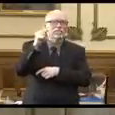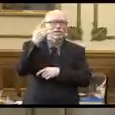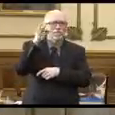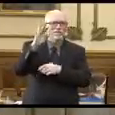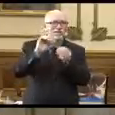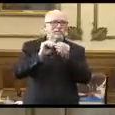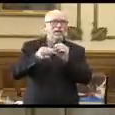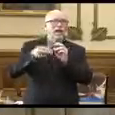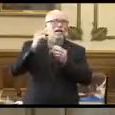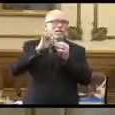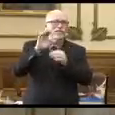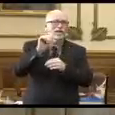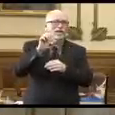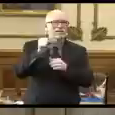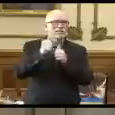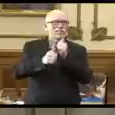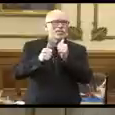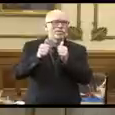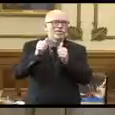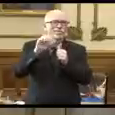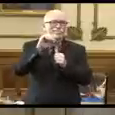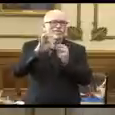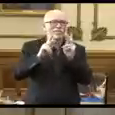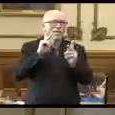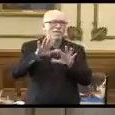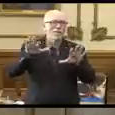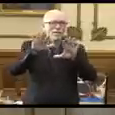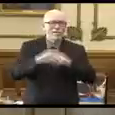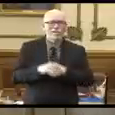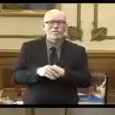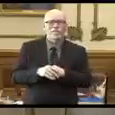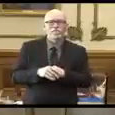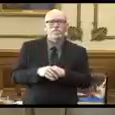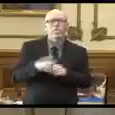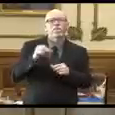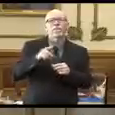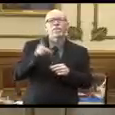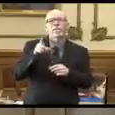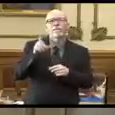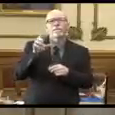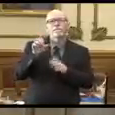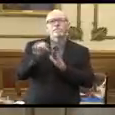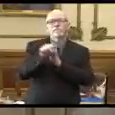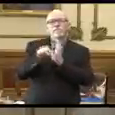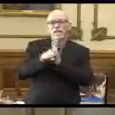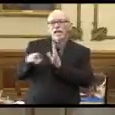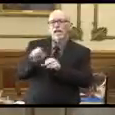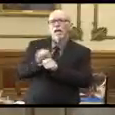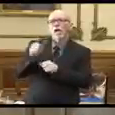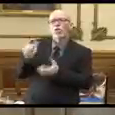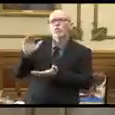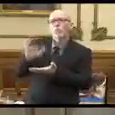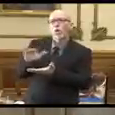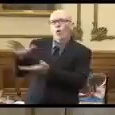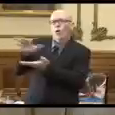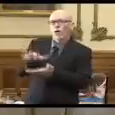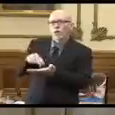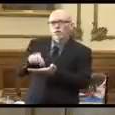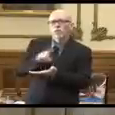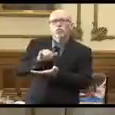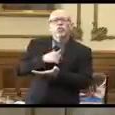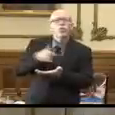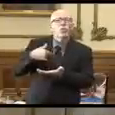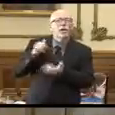number of cases per capita of individuals. And then the state got a smaller allocation. So we were able